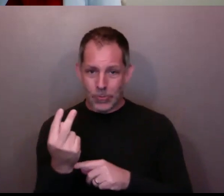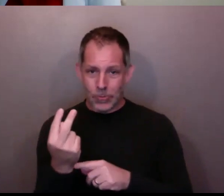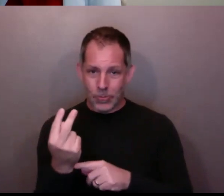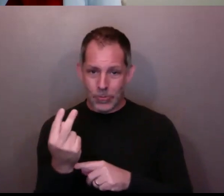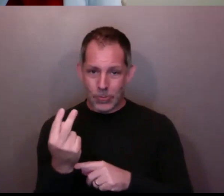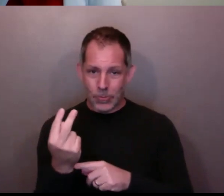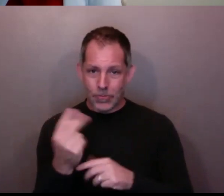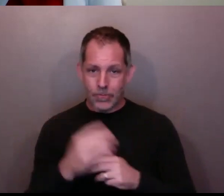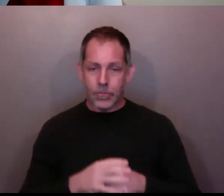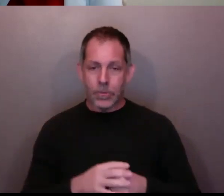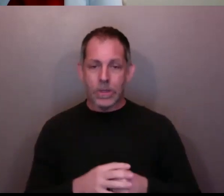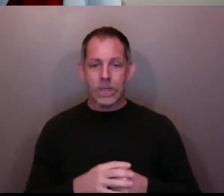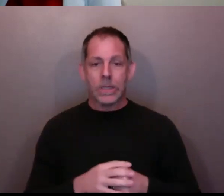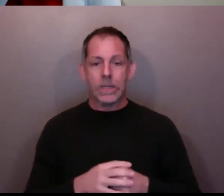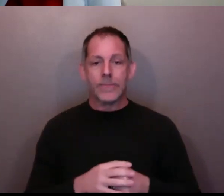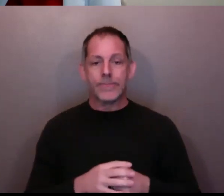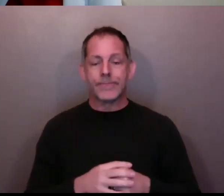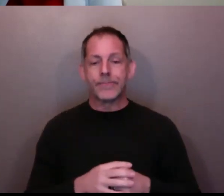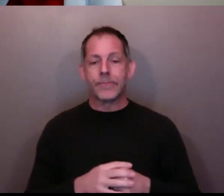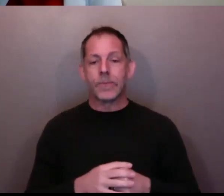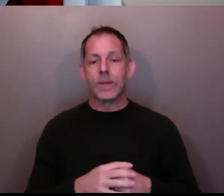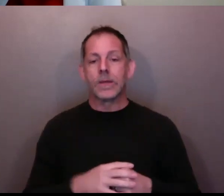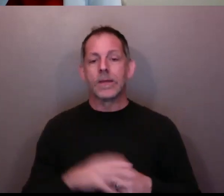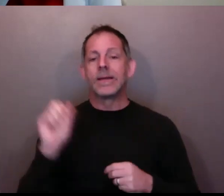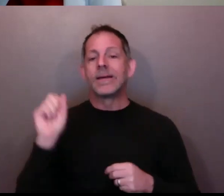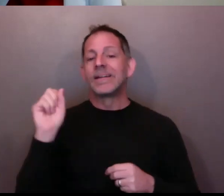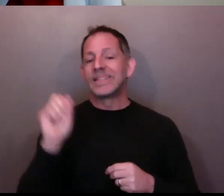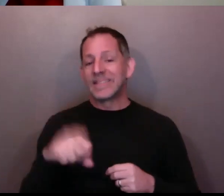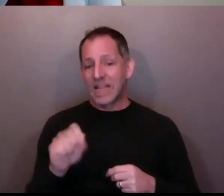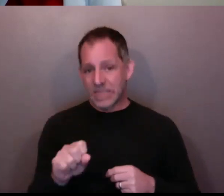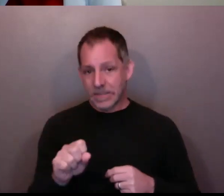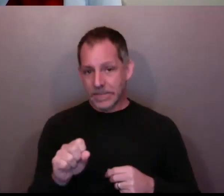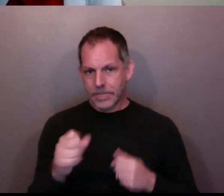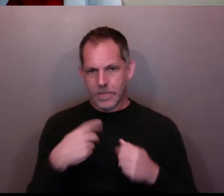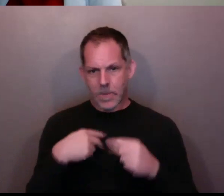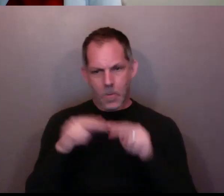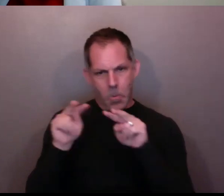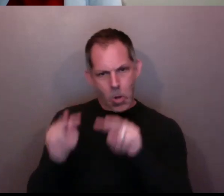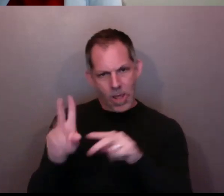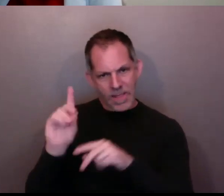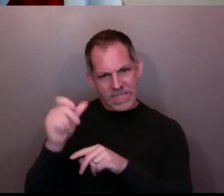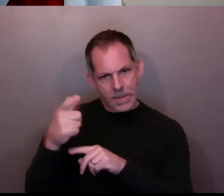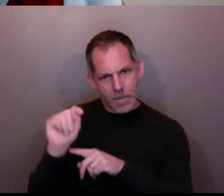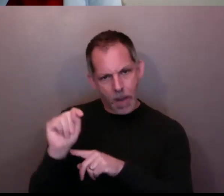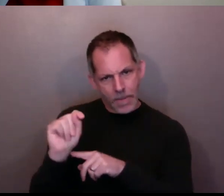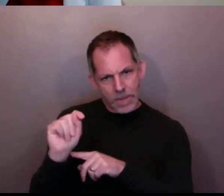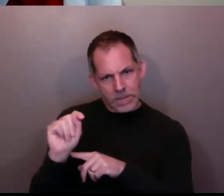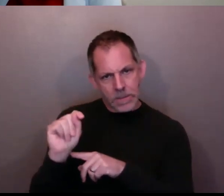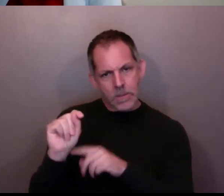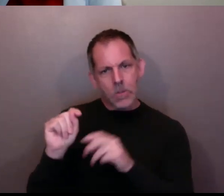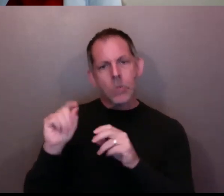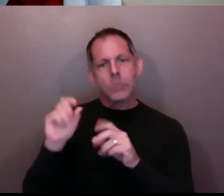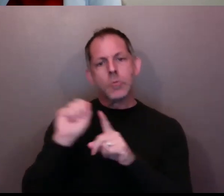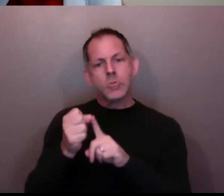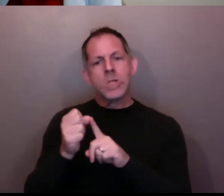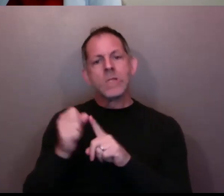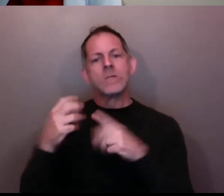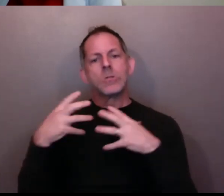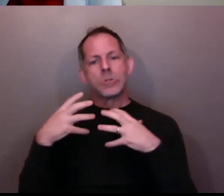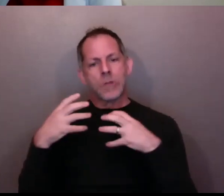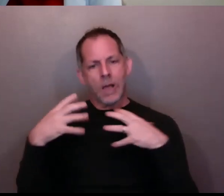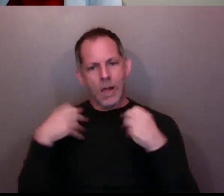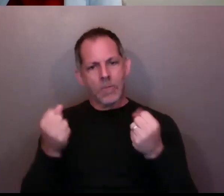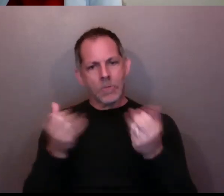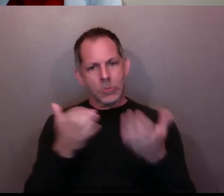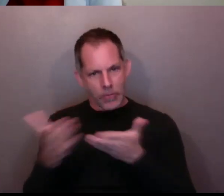that signal to the Department of Social and Health Services that regulates the long-term care facilities. But there